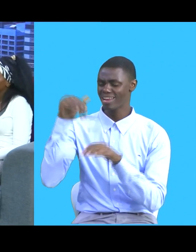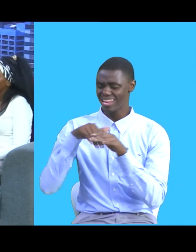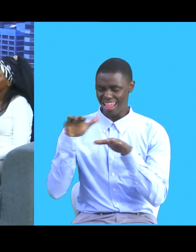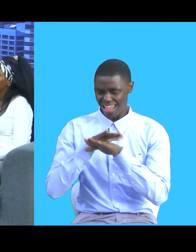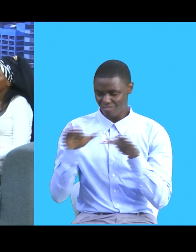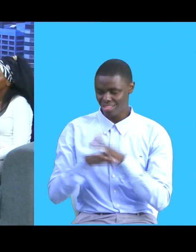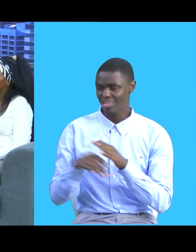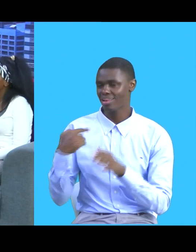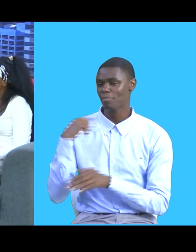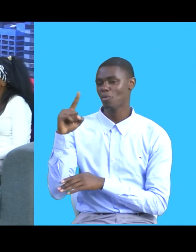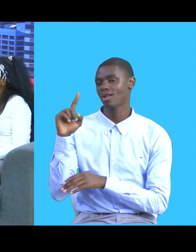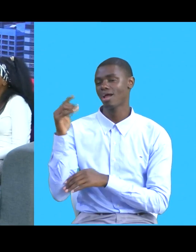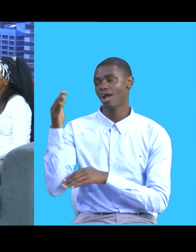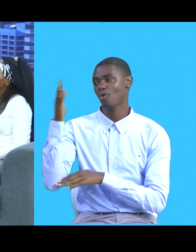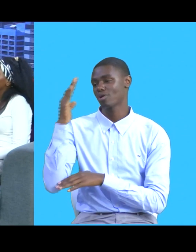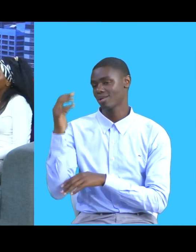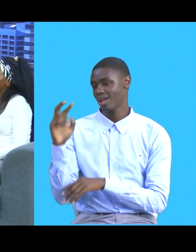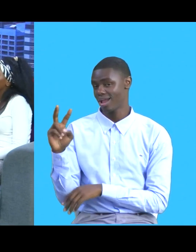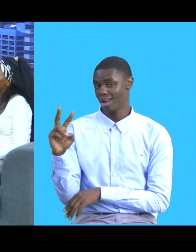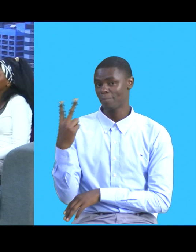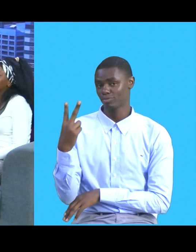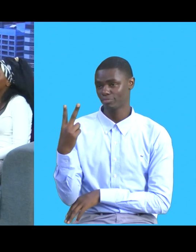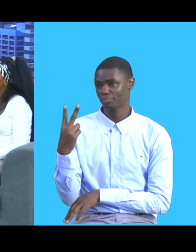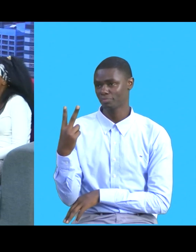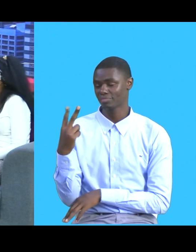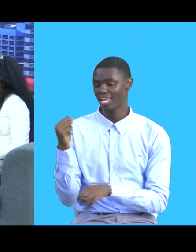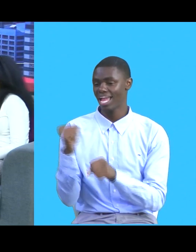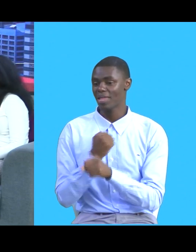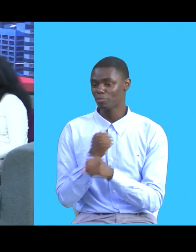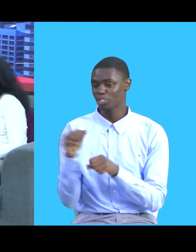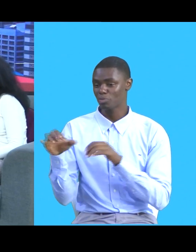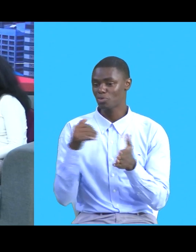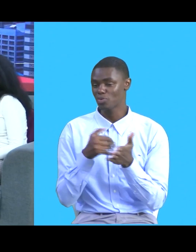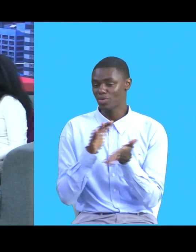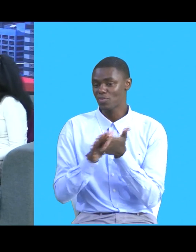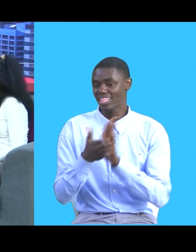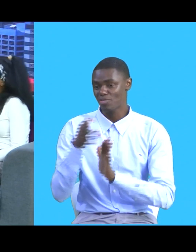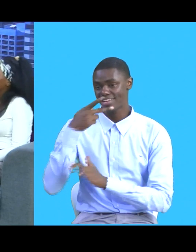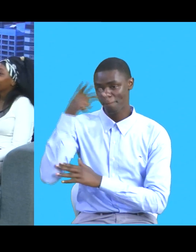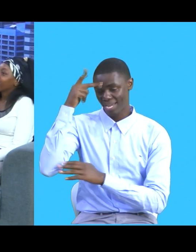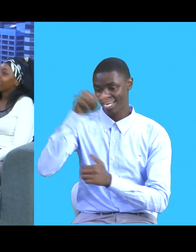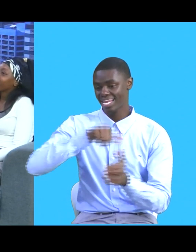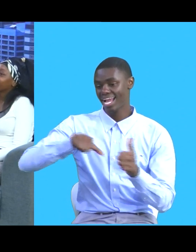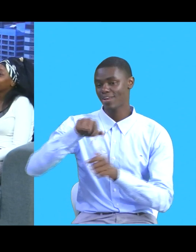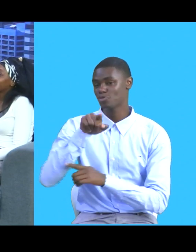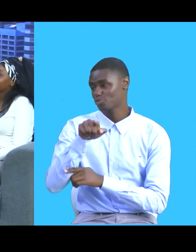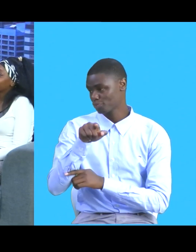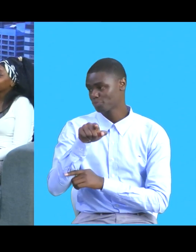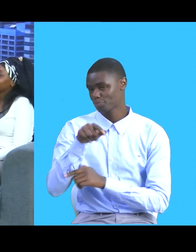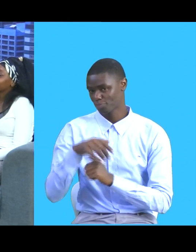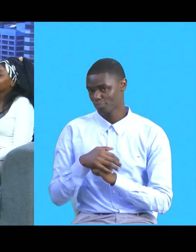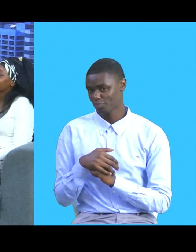everything. Then secondly, you can't do it without your parents around you. And